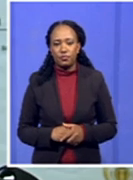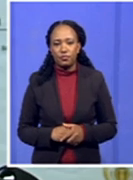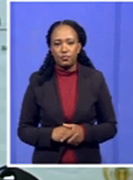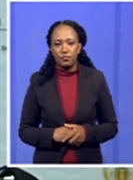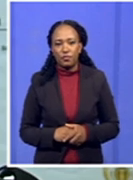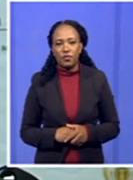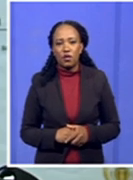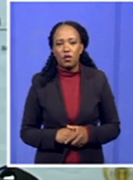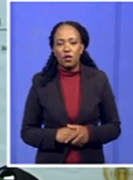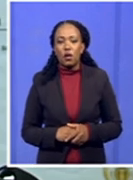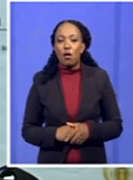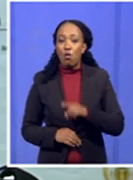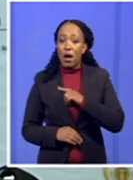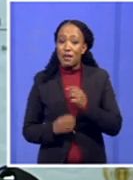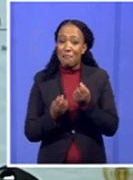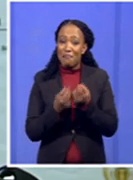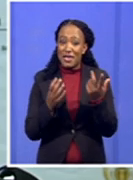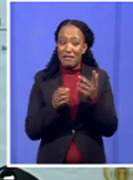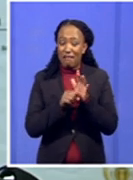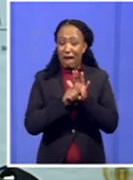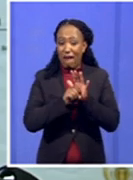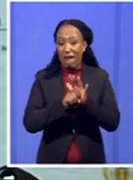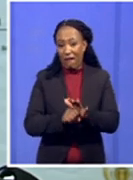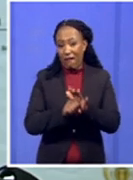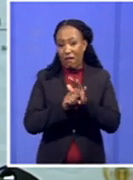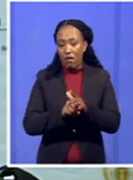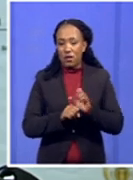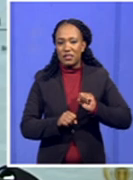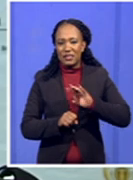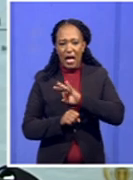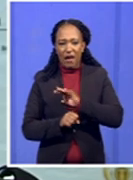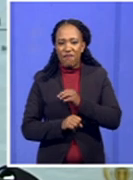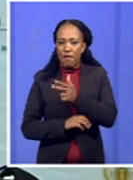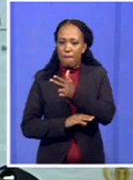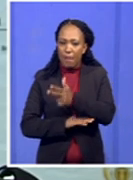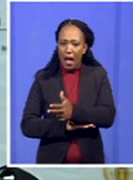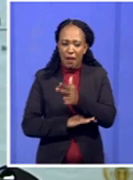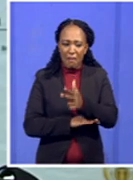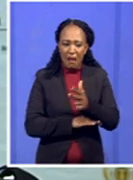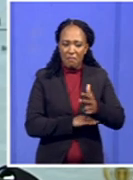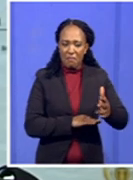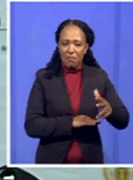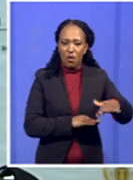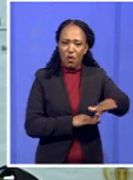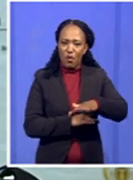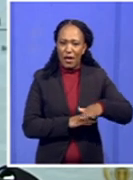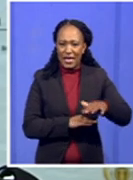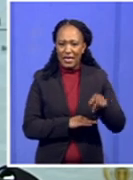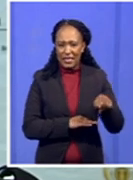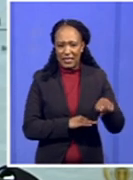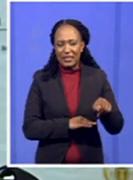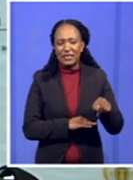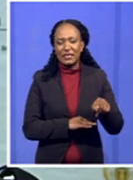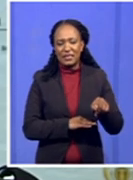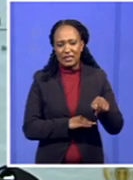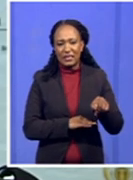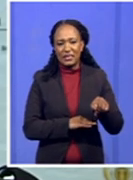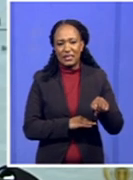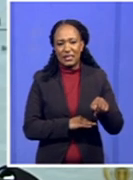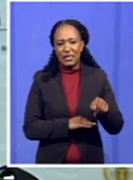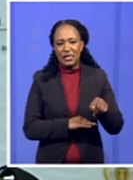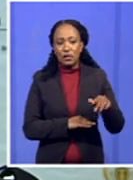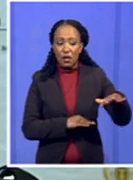been a lot of pressure to the staff on parking. I mean, the area which has been damaged was really